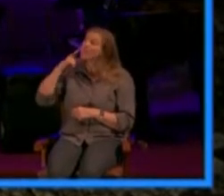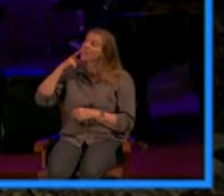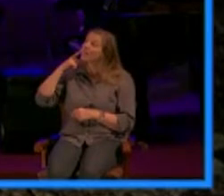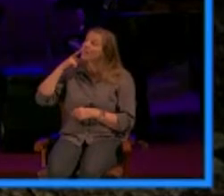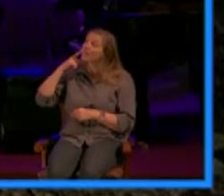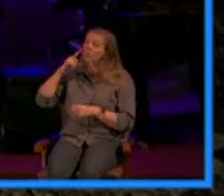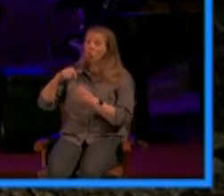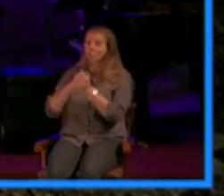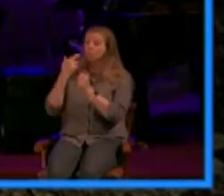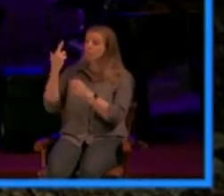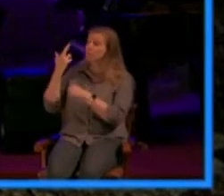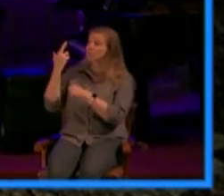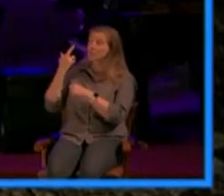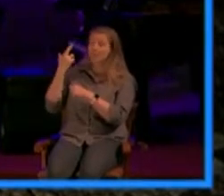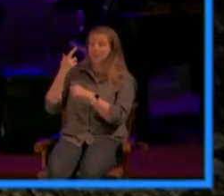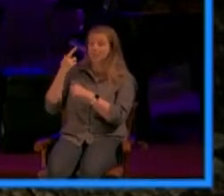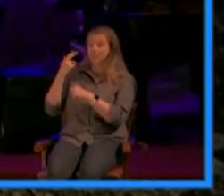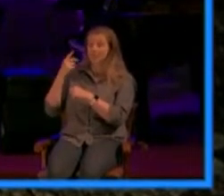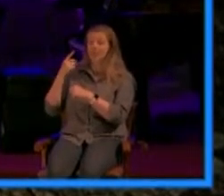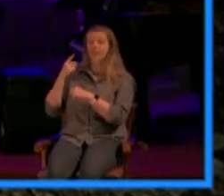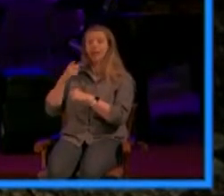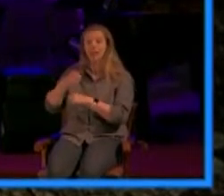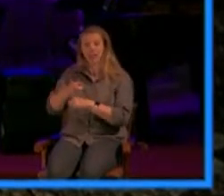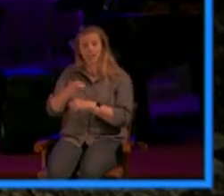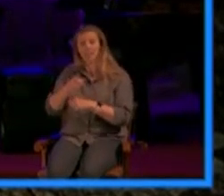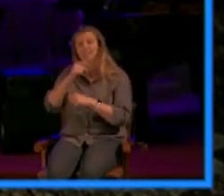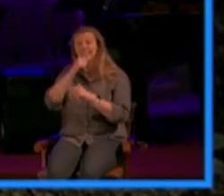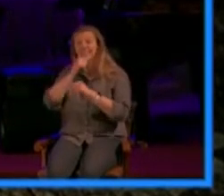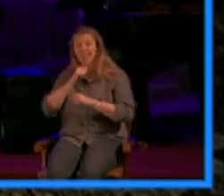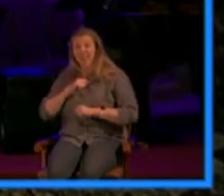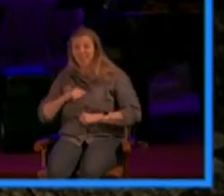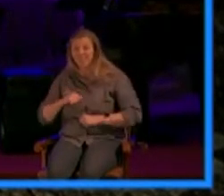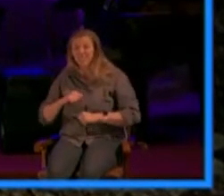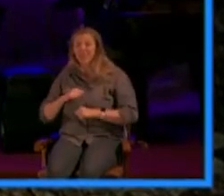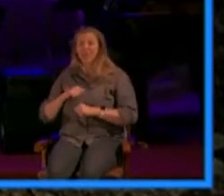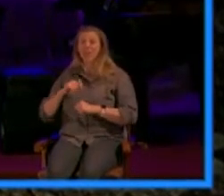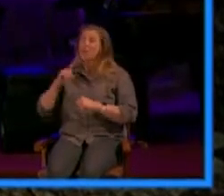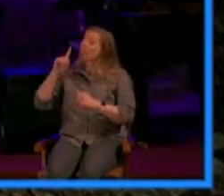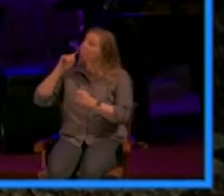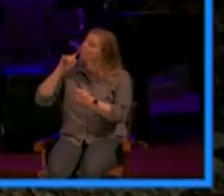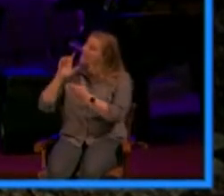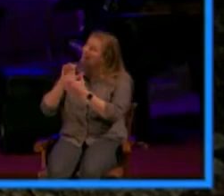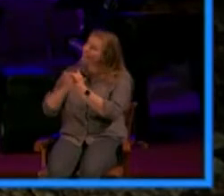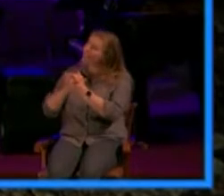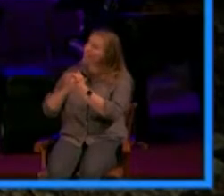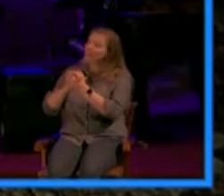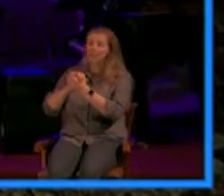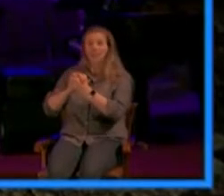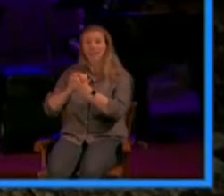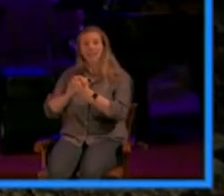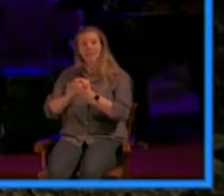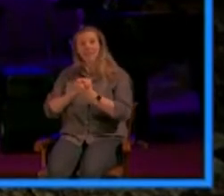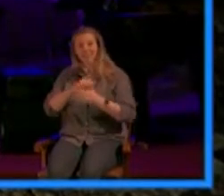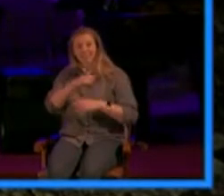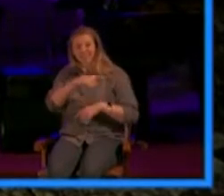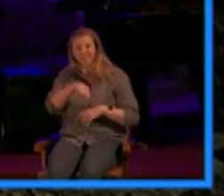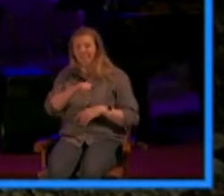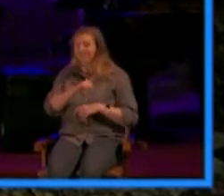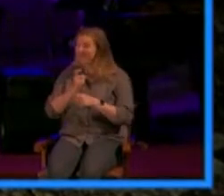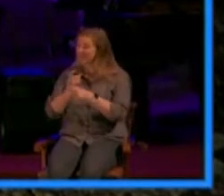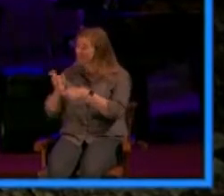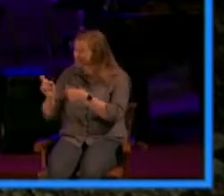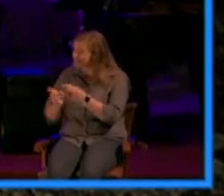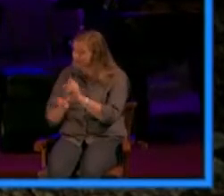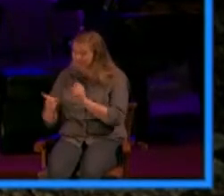believe in him, but also suffer for his sake. In other words, Paul's telling